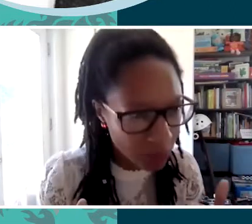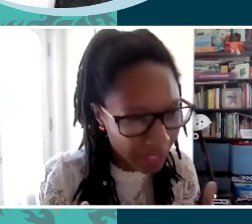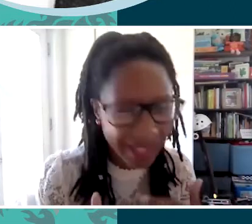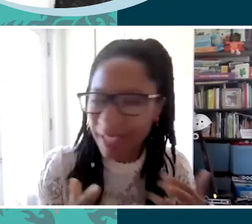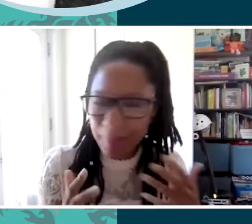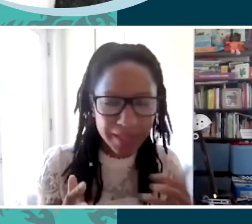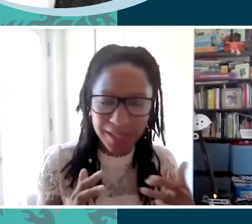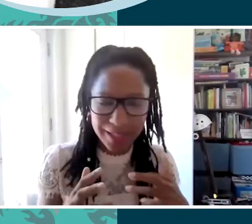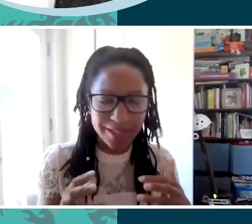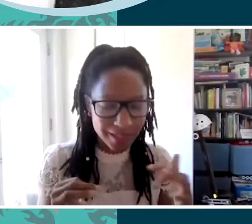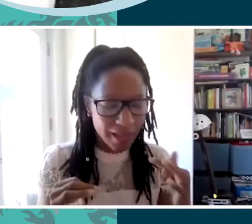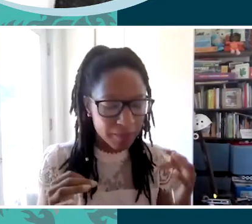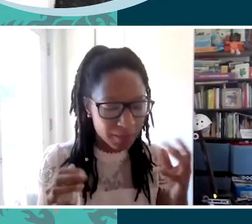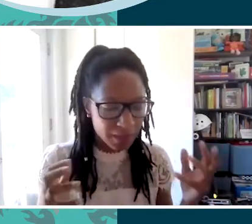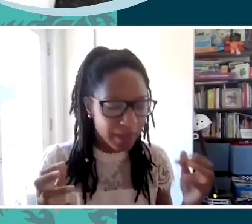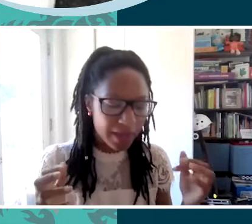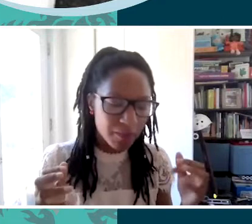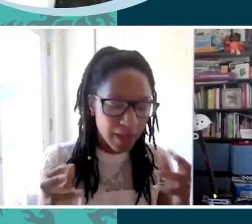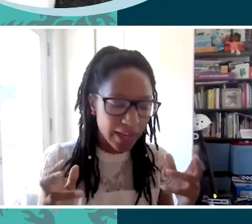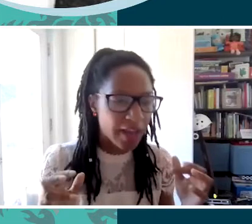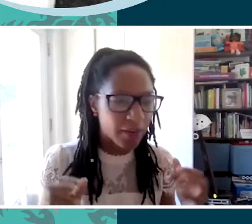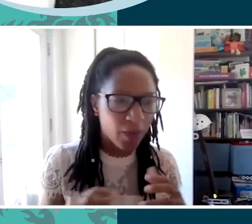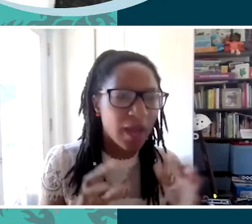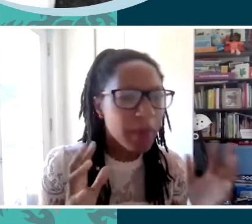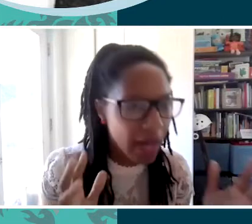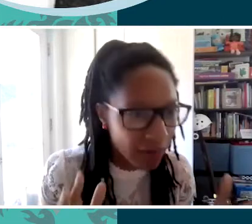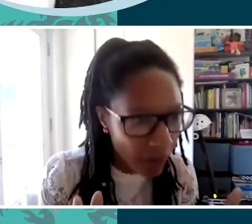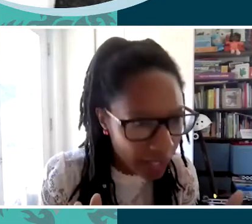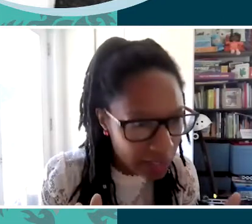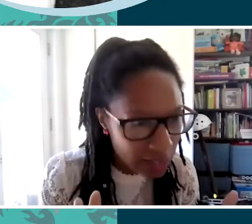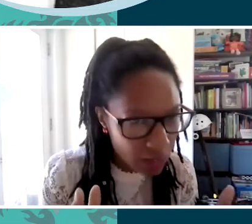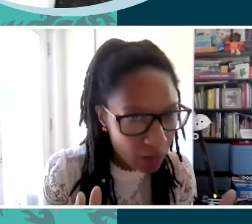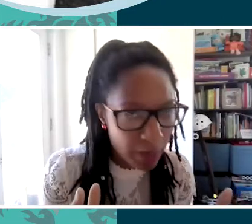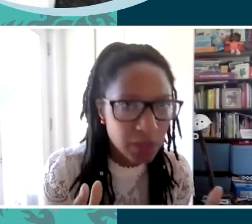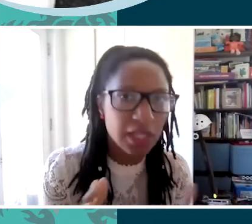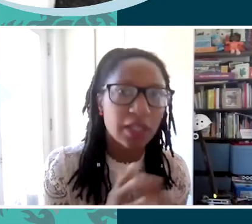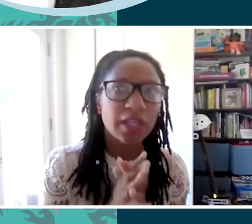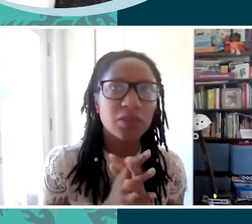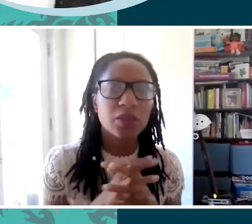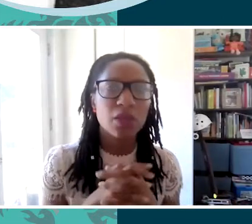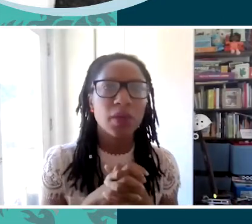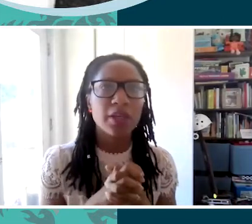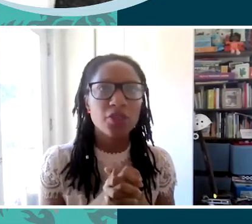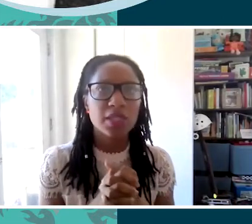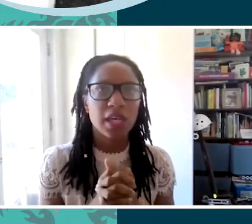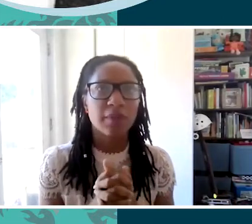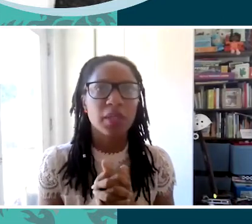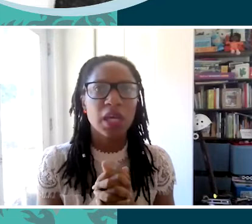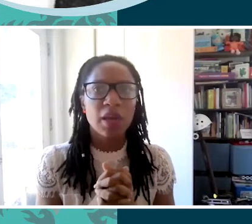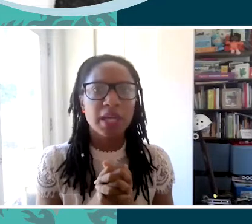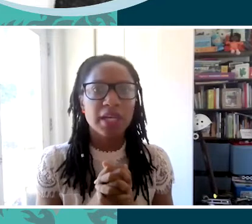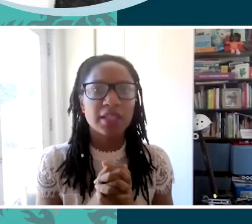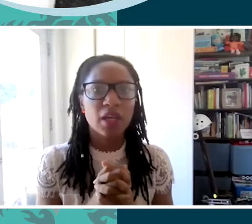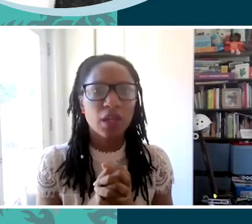on social media. It's basically because am I a homebody? I don't know. But I read this long post and I thought this was so